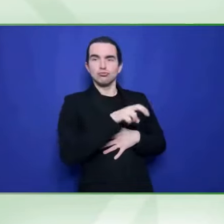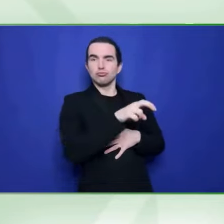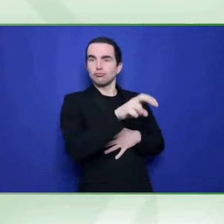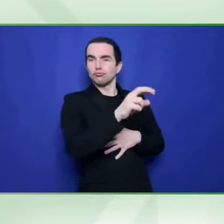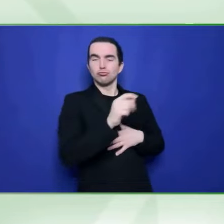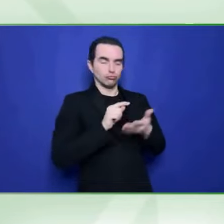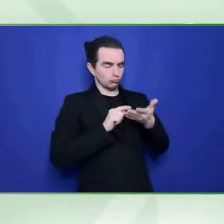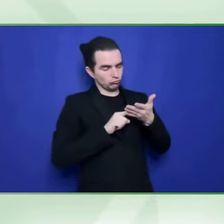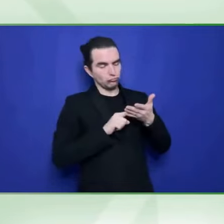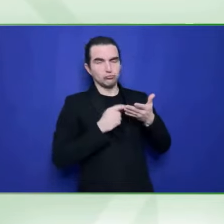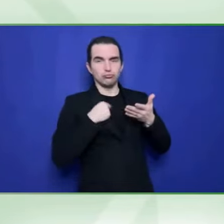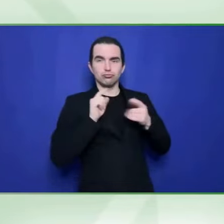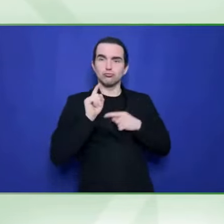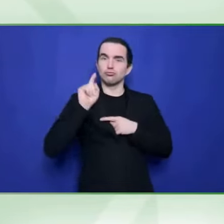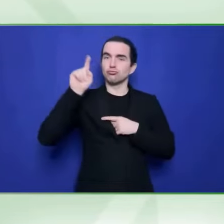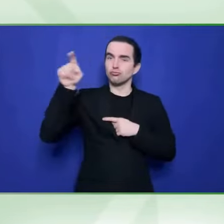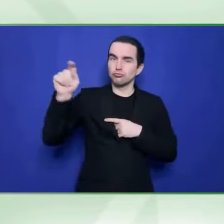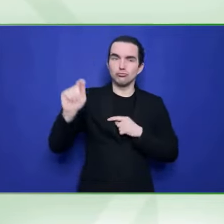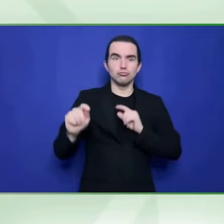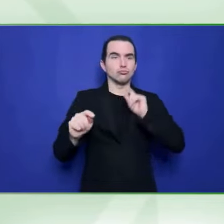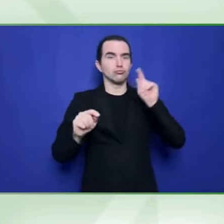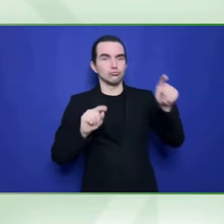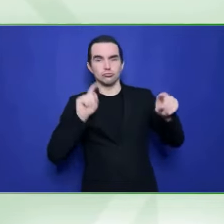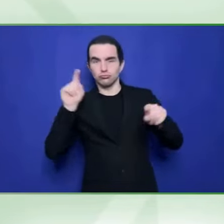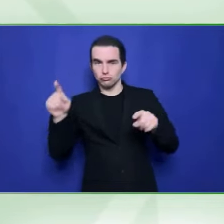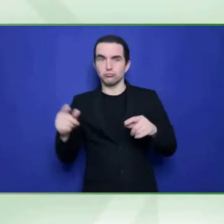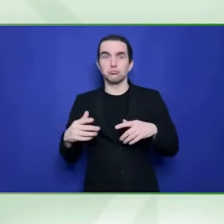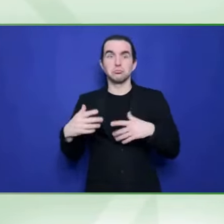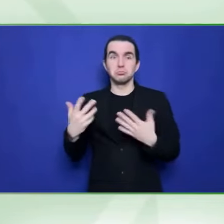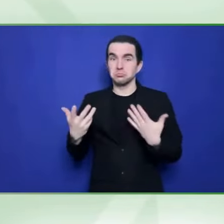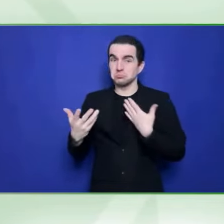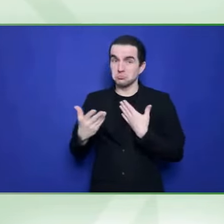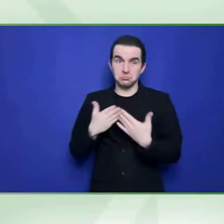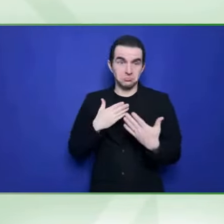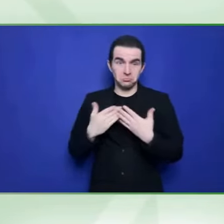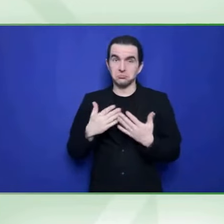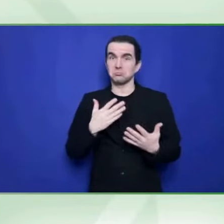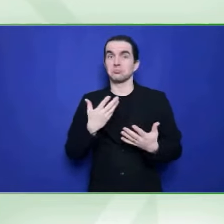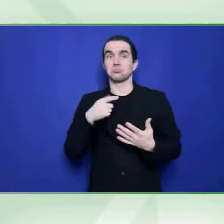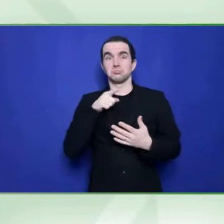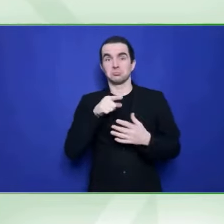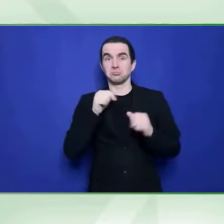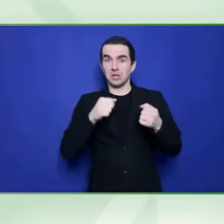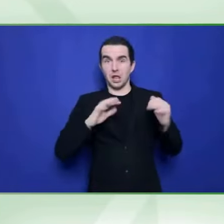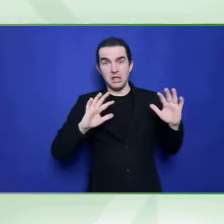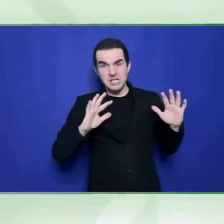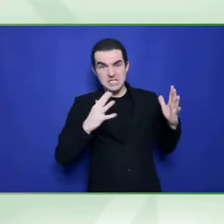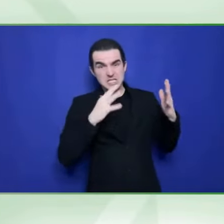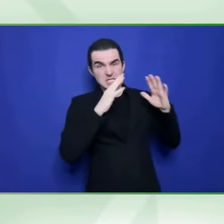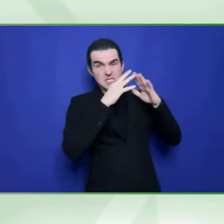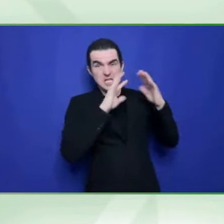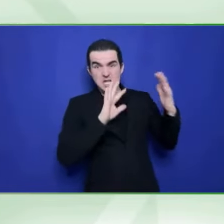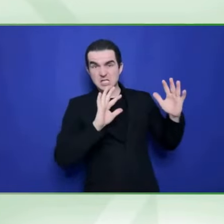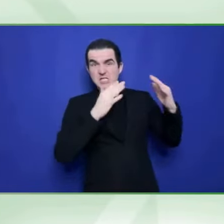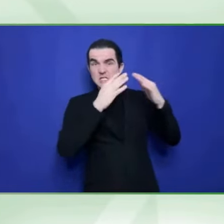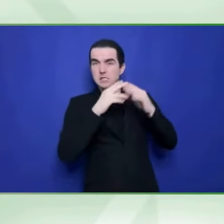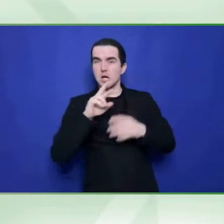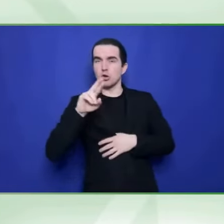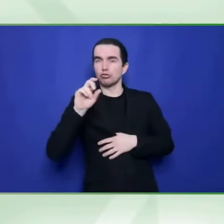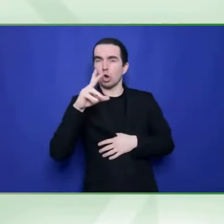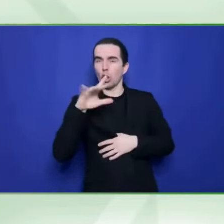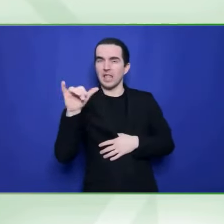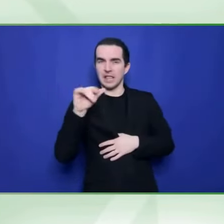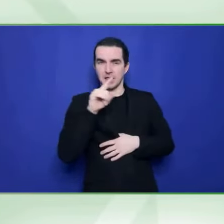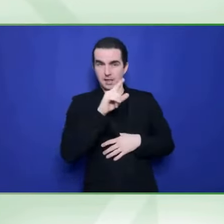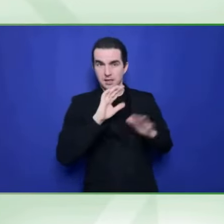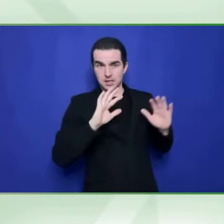fully well why accessible transport matters. We're looking for some practical examples from award winners. And so, Neil, I think you're